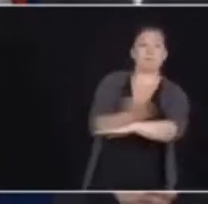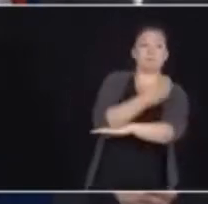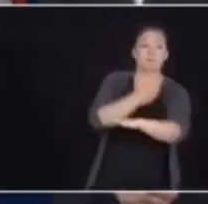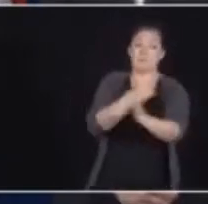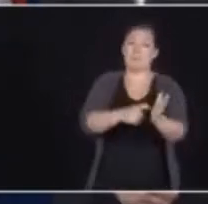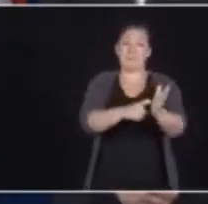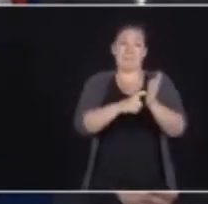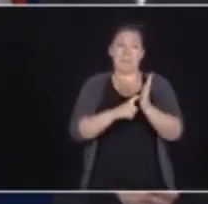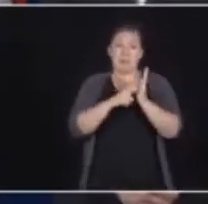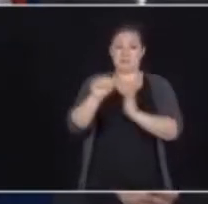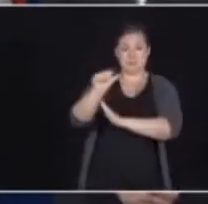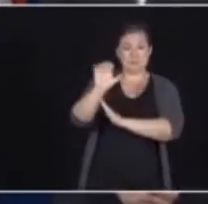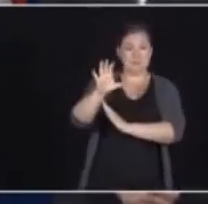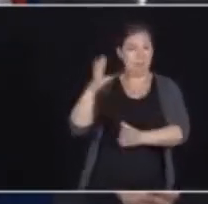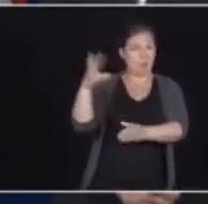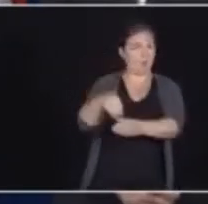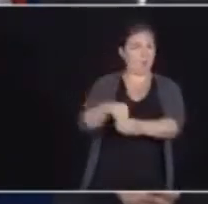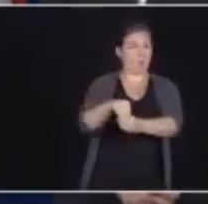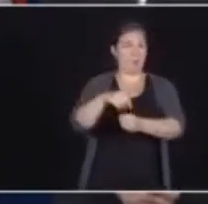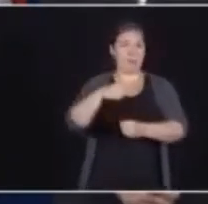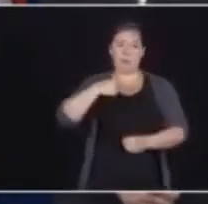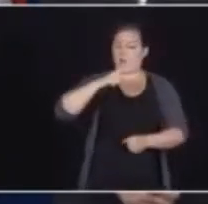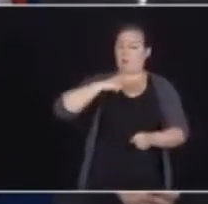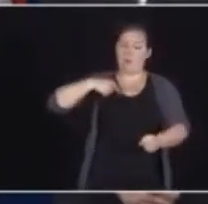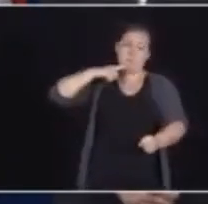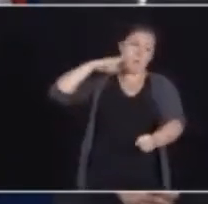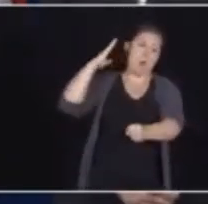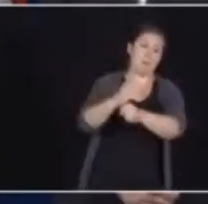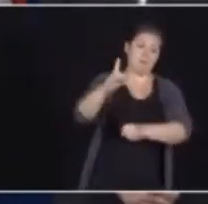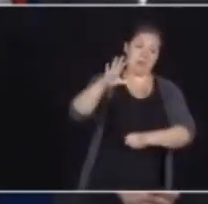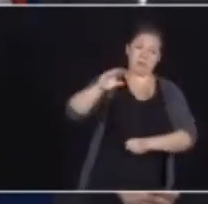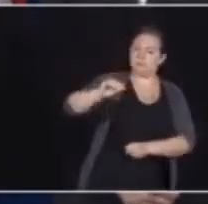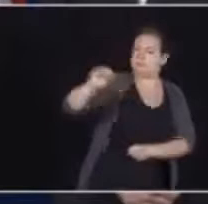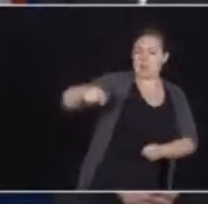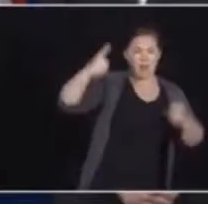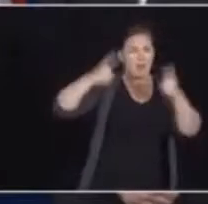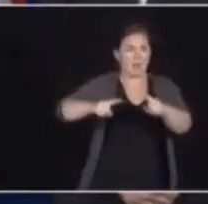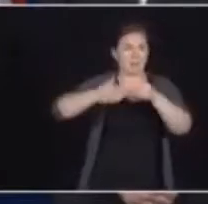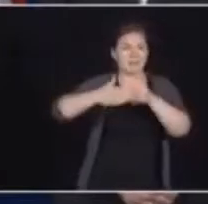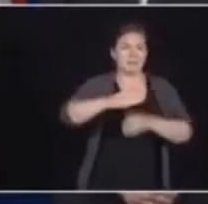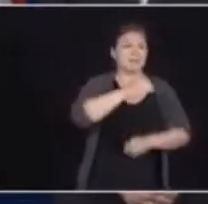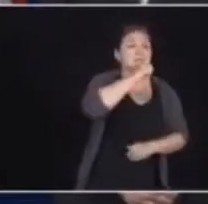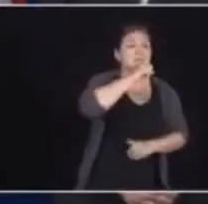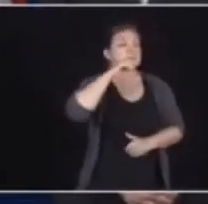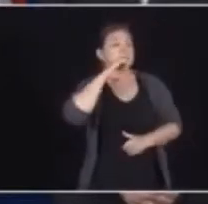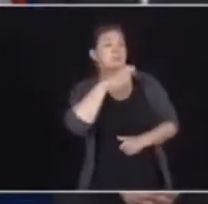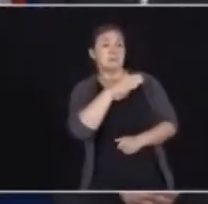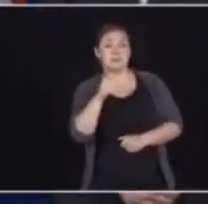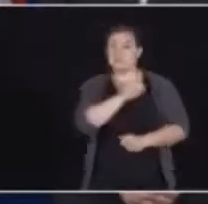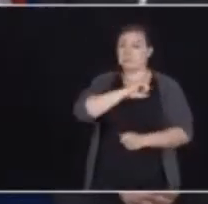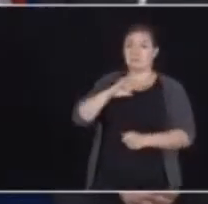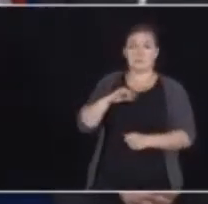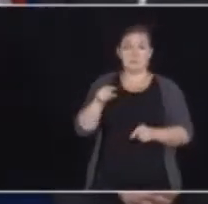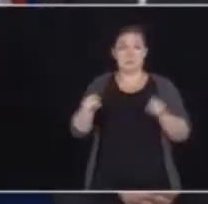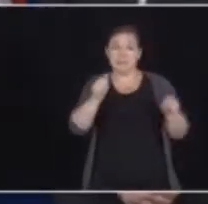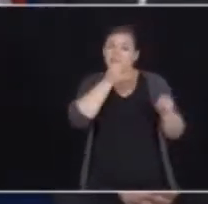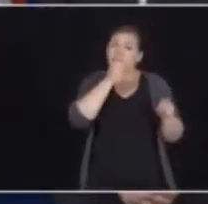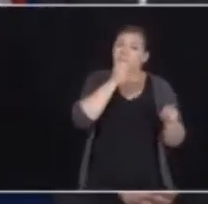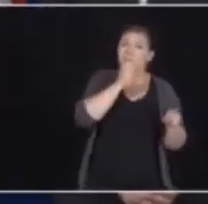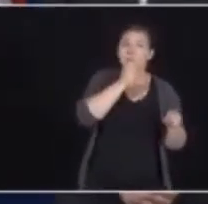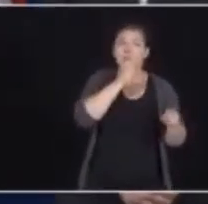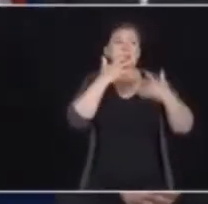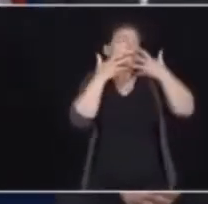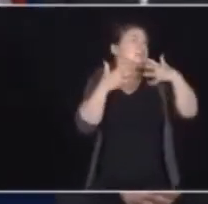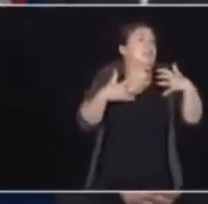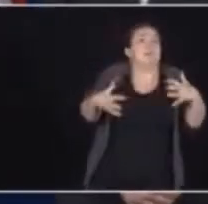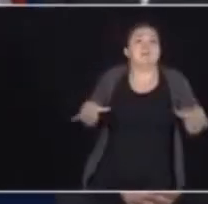100% committed to seeing this through. No longer will the seniors and the staff in our long-term care homes have to suffer through